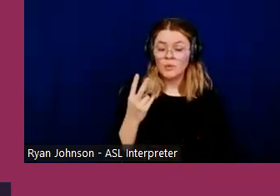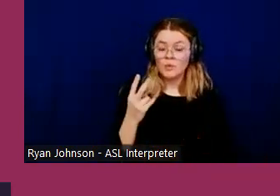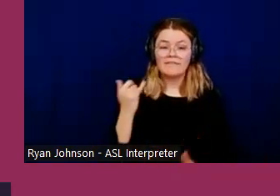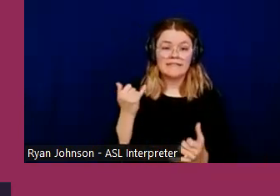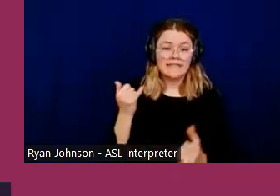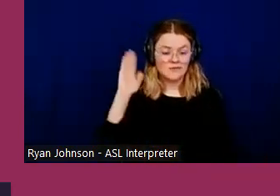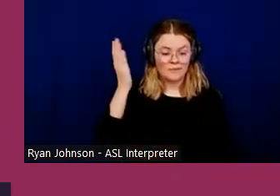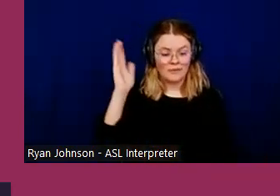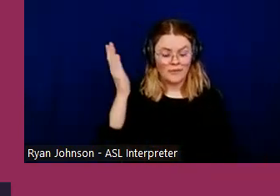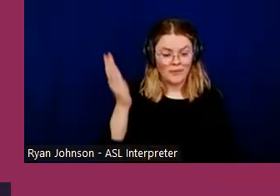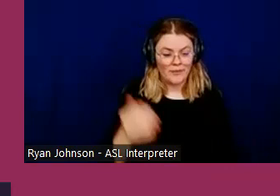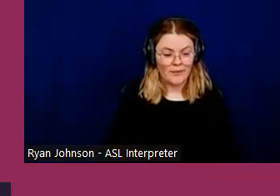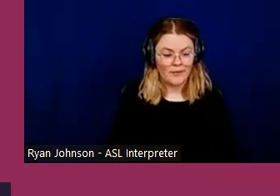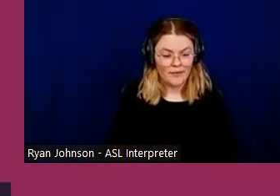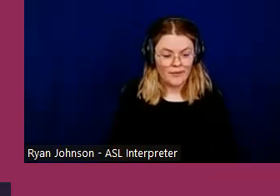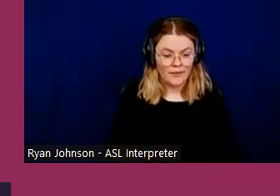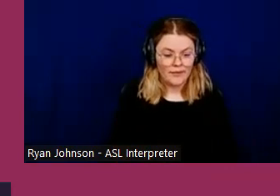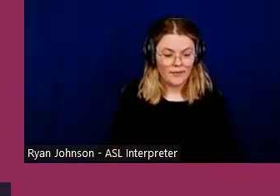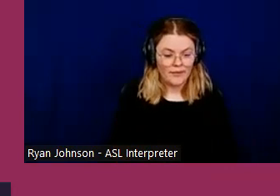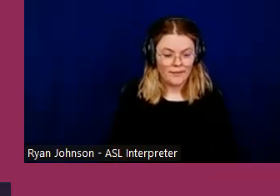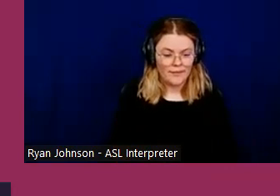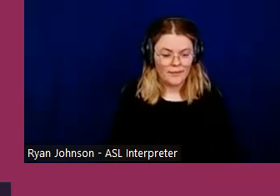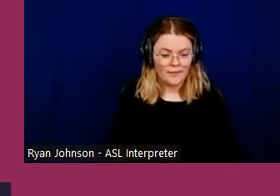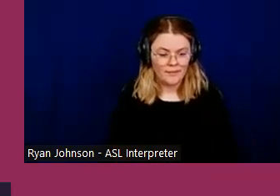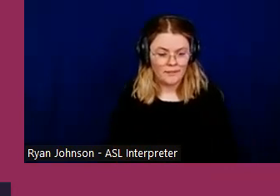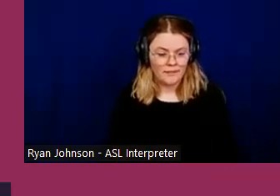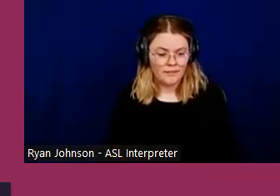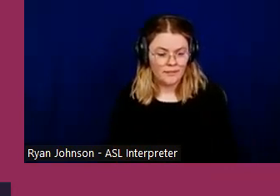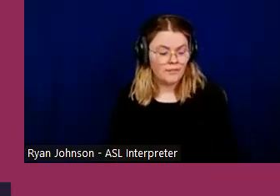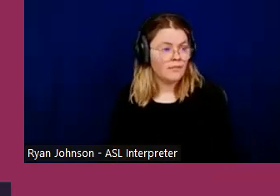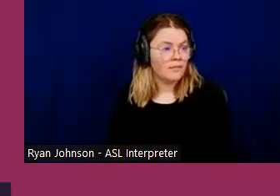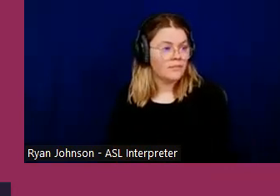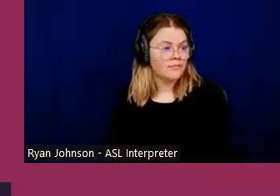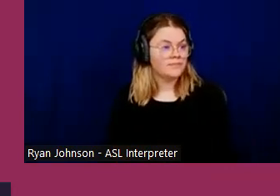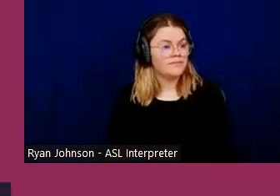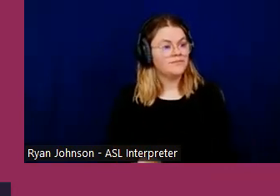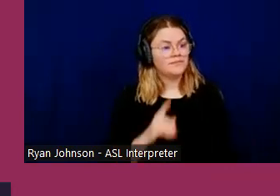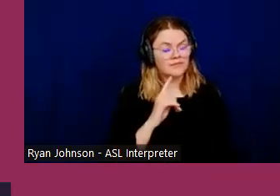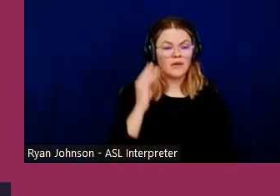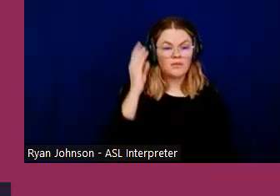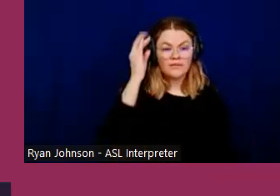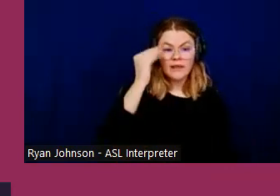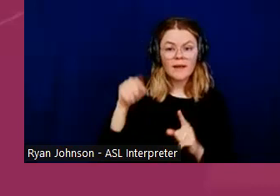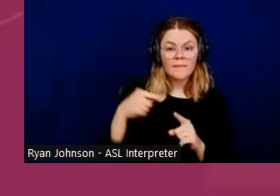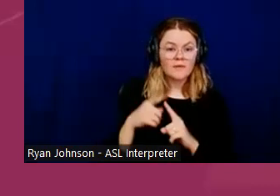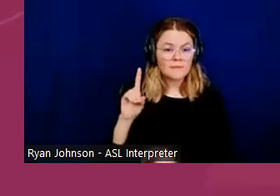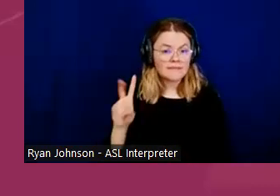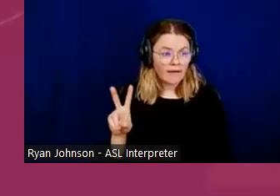And it's kind of touching up on responding and reflecting on domestic violence and the stuff that we have